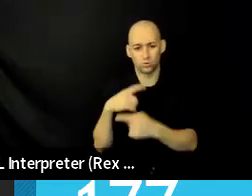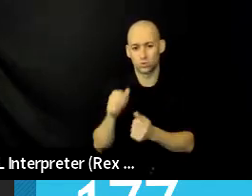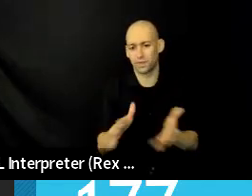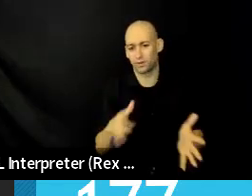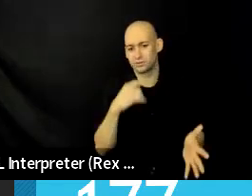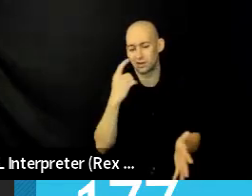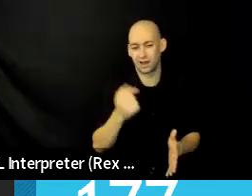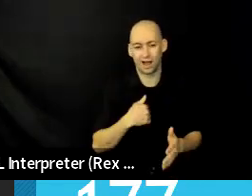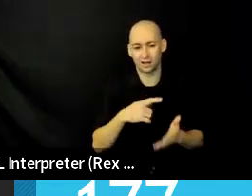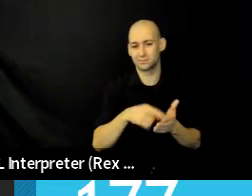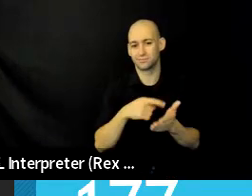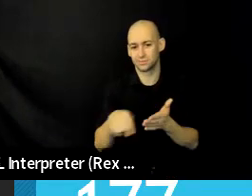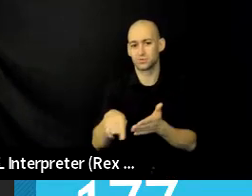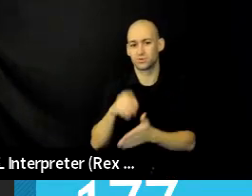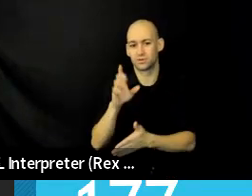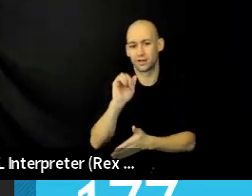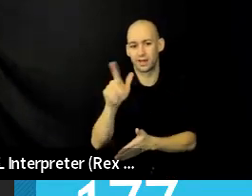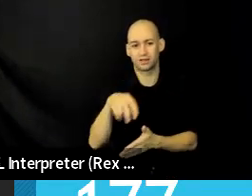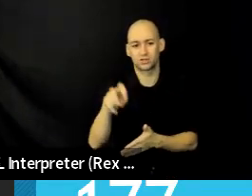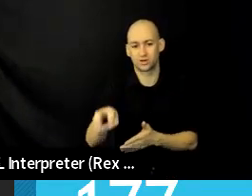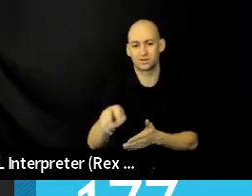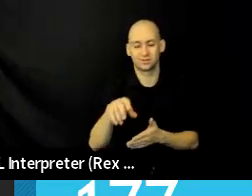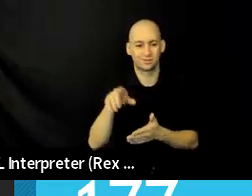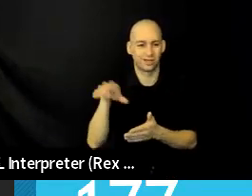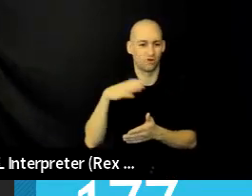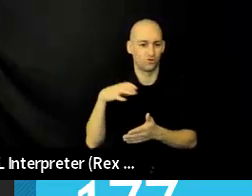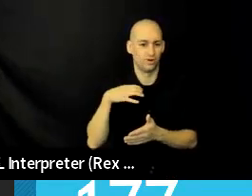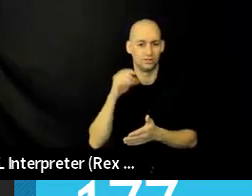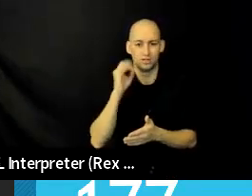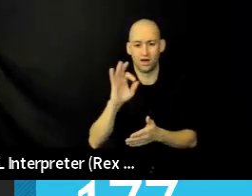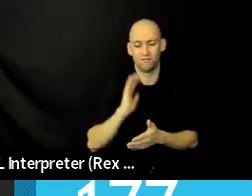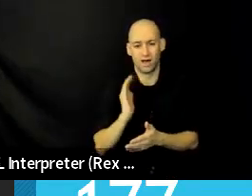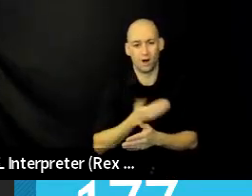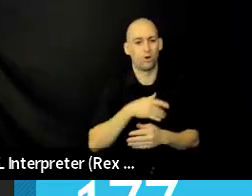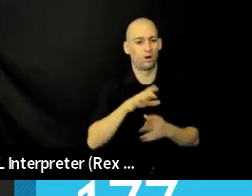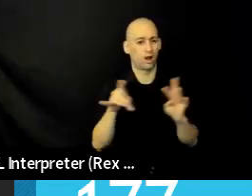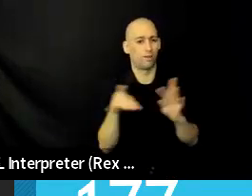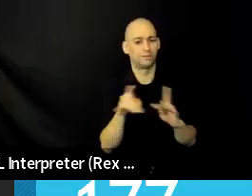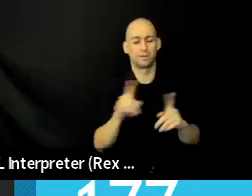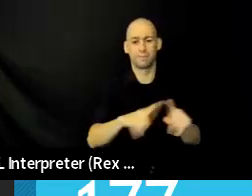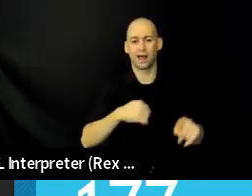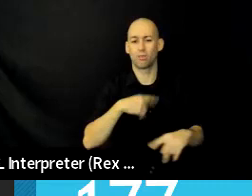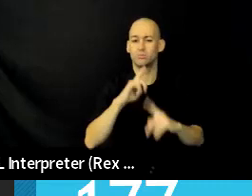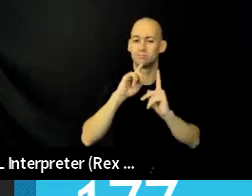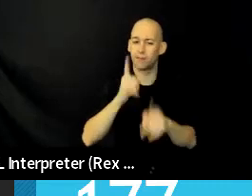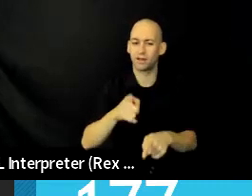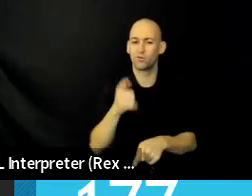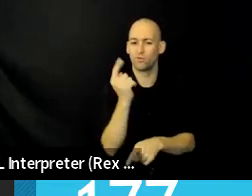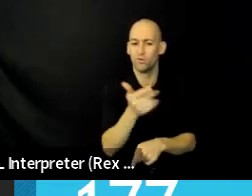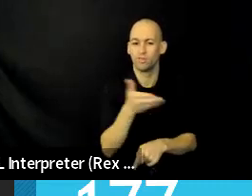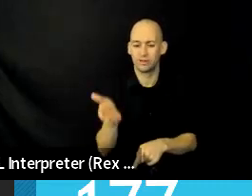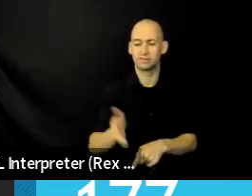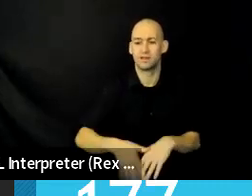Caltrans' characterization of our comments, but I'll respond to a couple of things. There was a comment